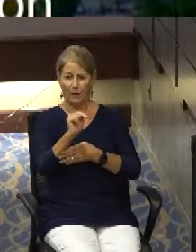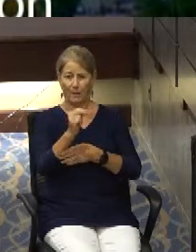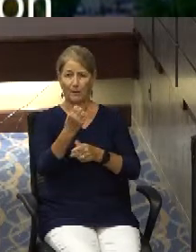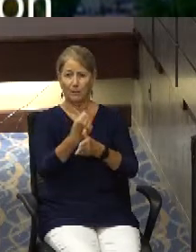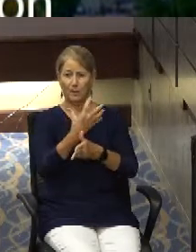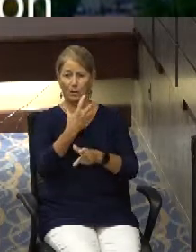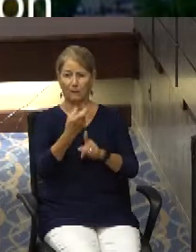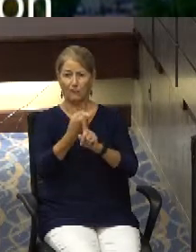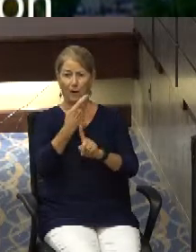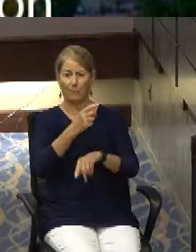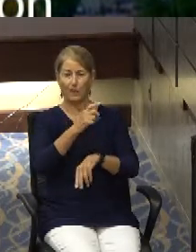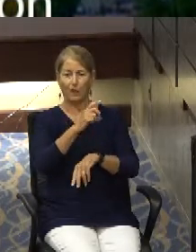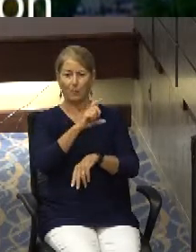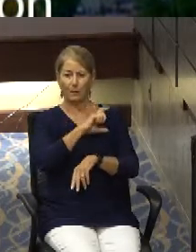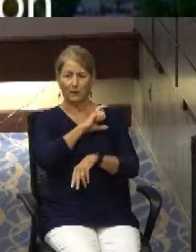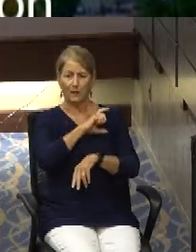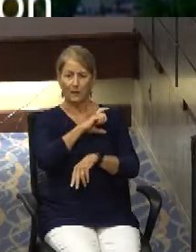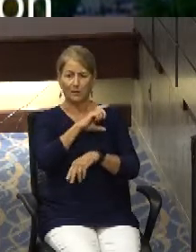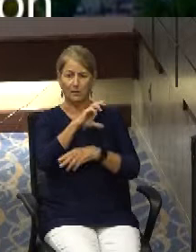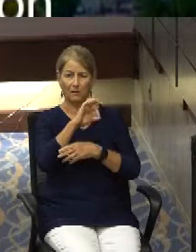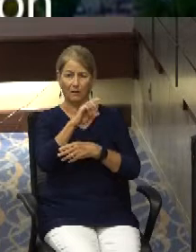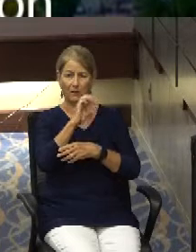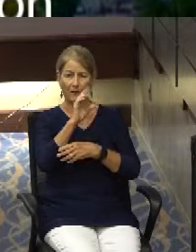fleet by